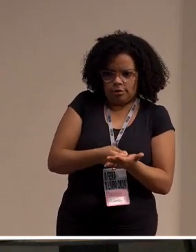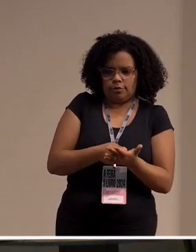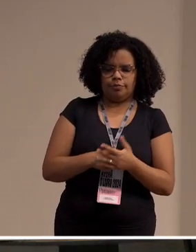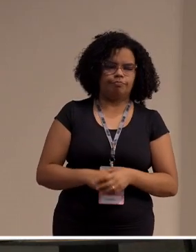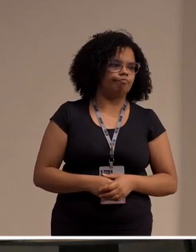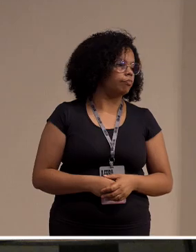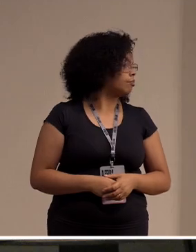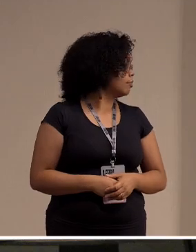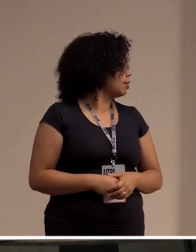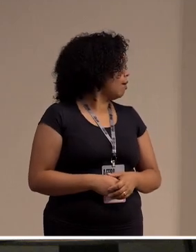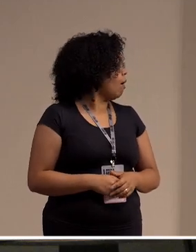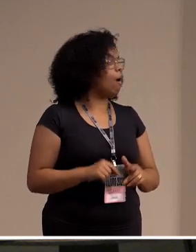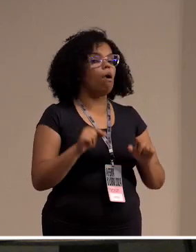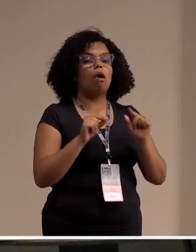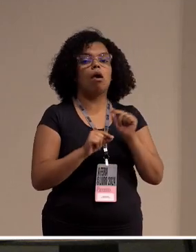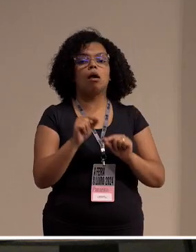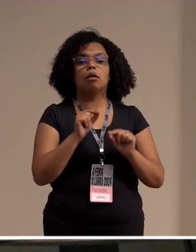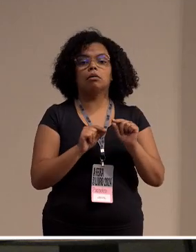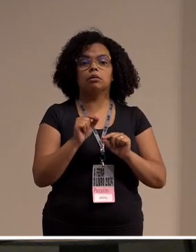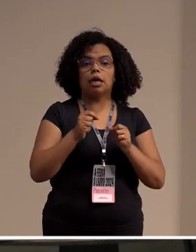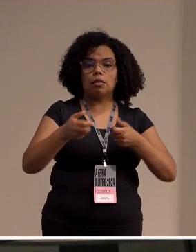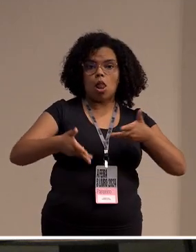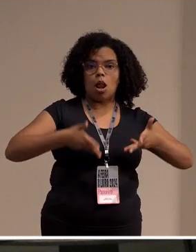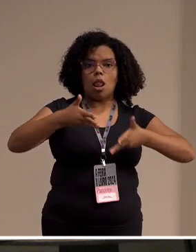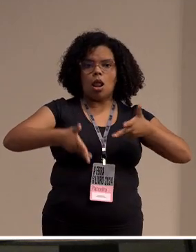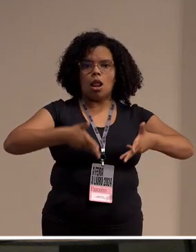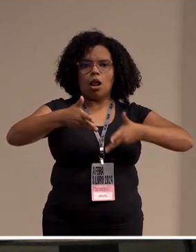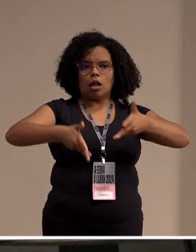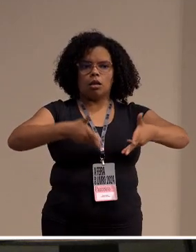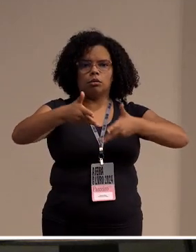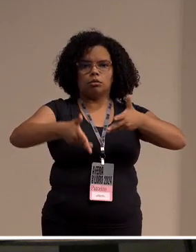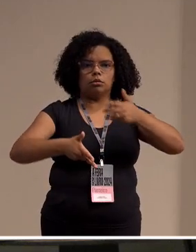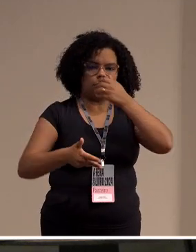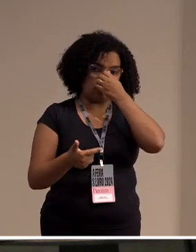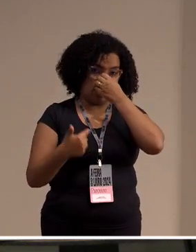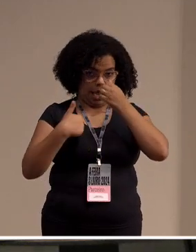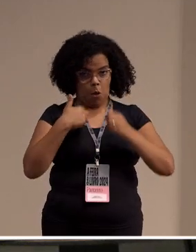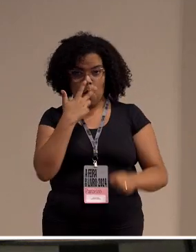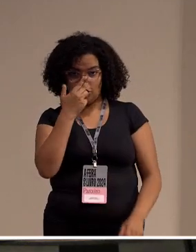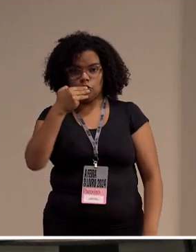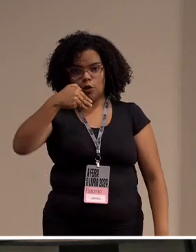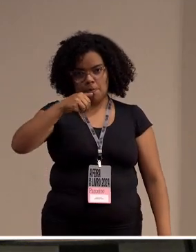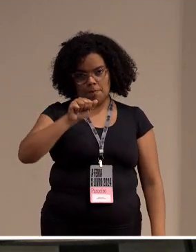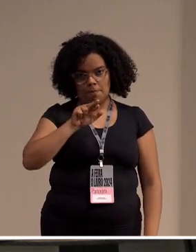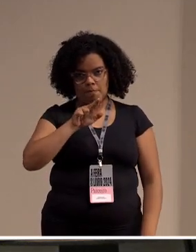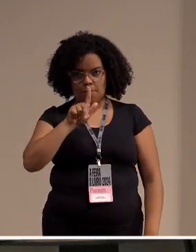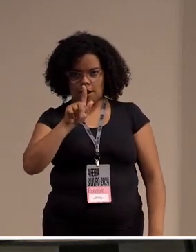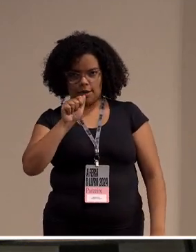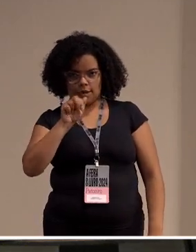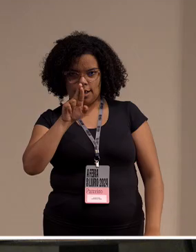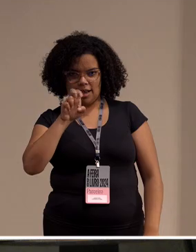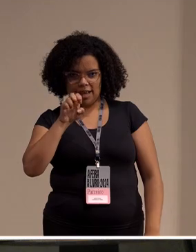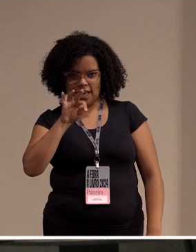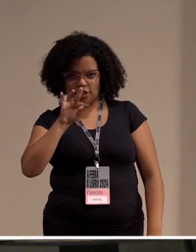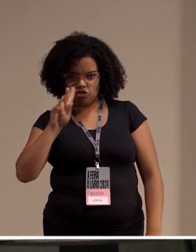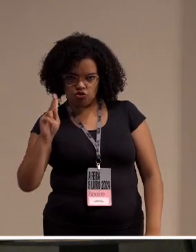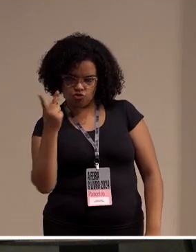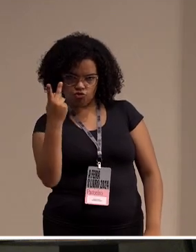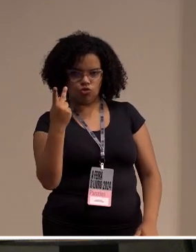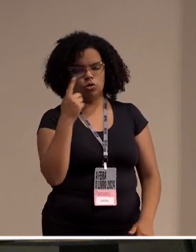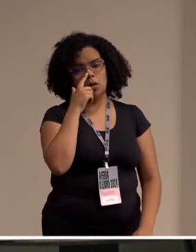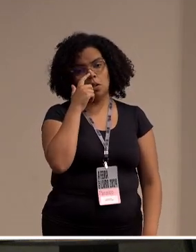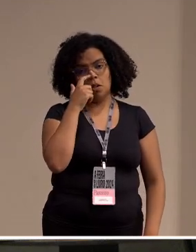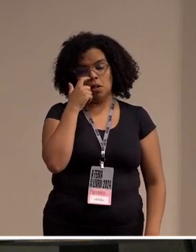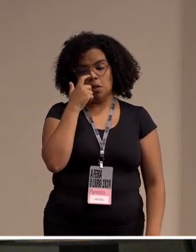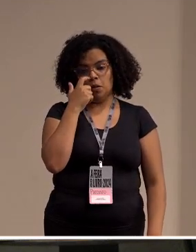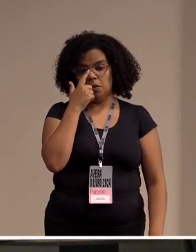as narrativas. Quem nessa narrativa foi... Eu acho que foi a Margaret, mas... que dominou, de repente, se impôs. E como é